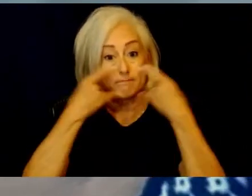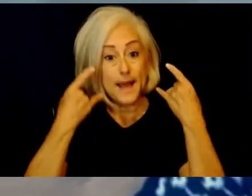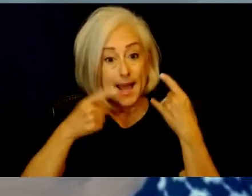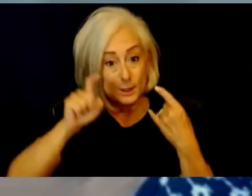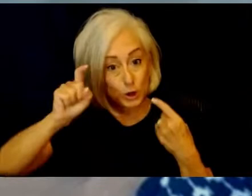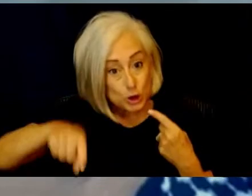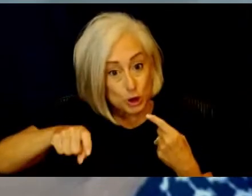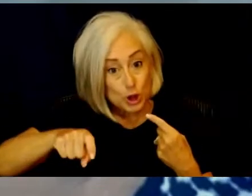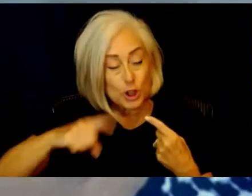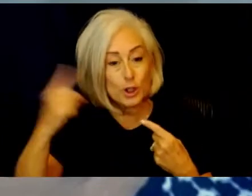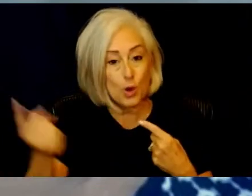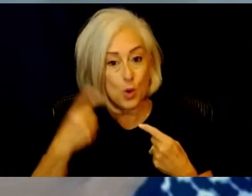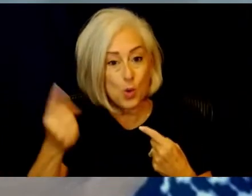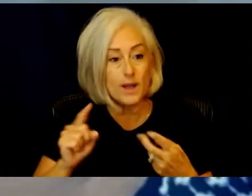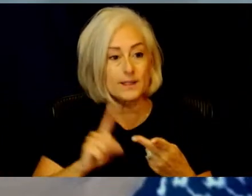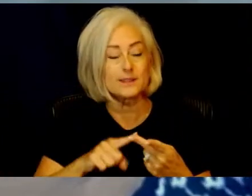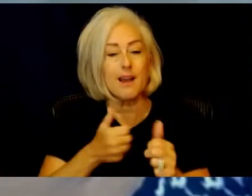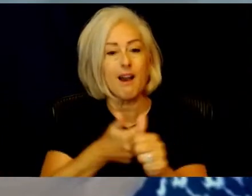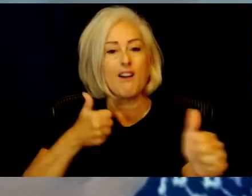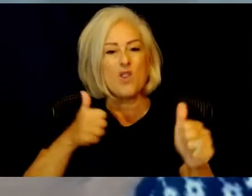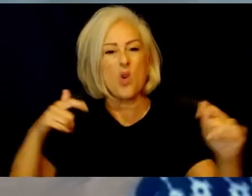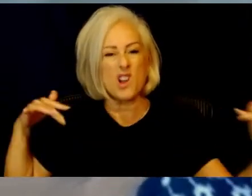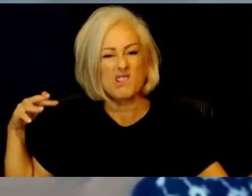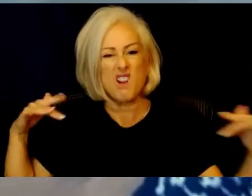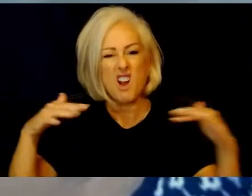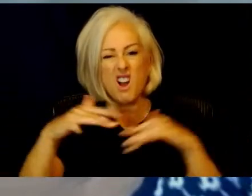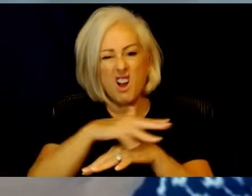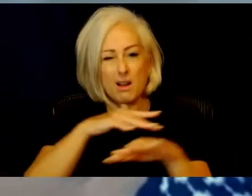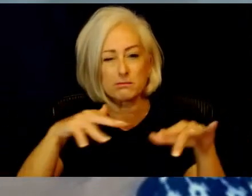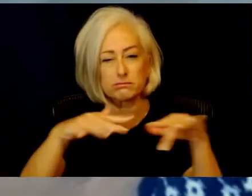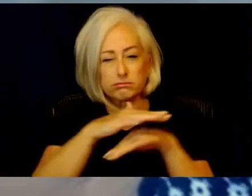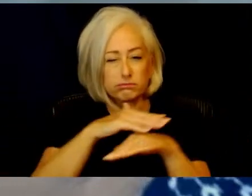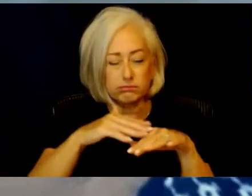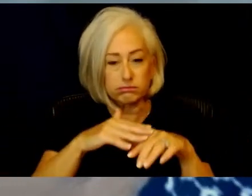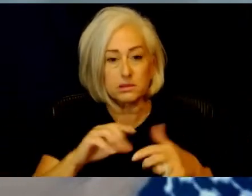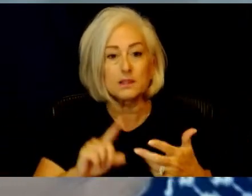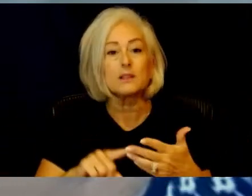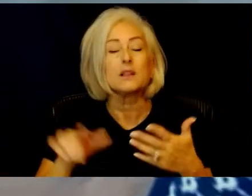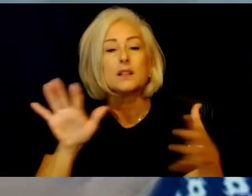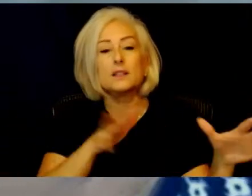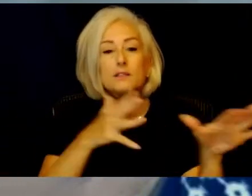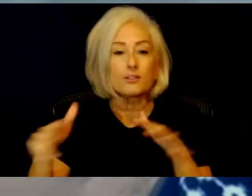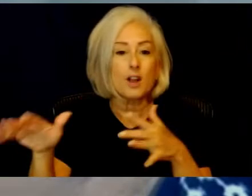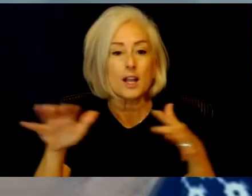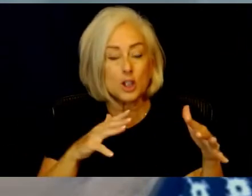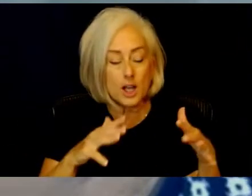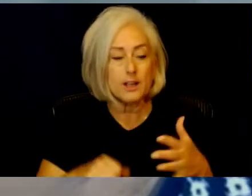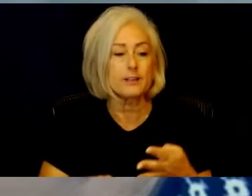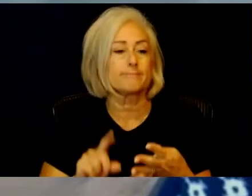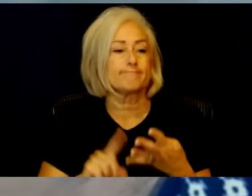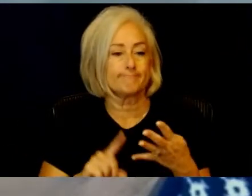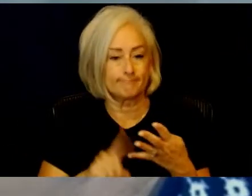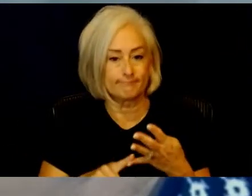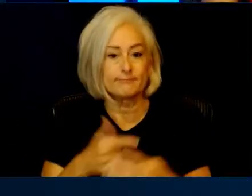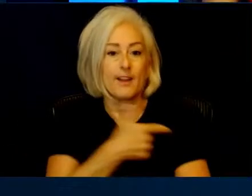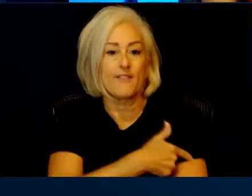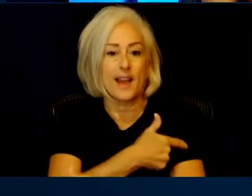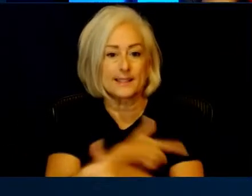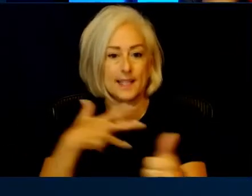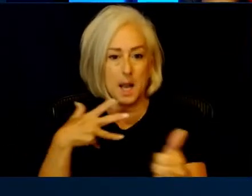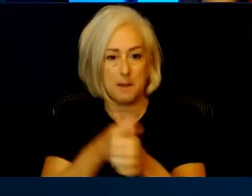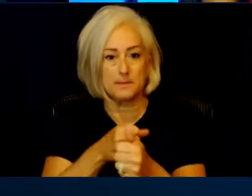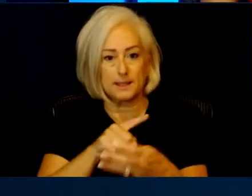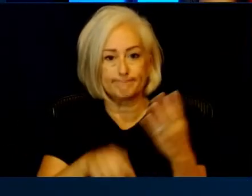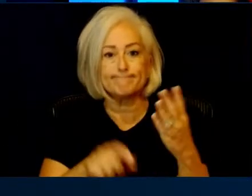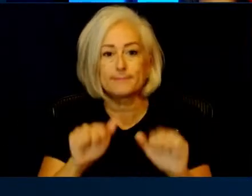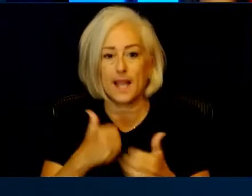avoiding crowds, bringing in fresh air, all of those things can work together to really help us. Question for